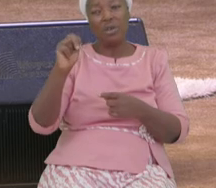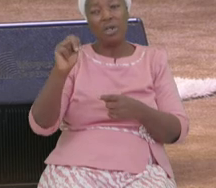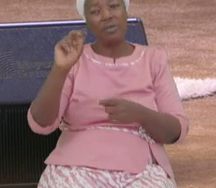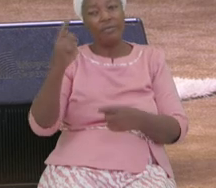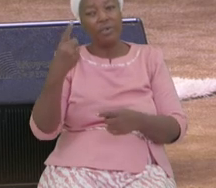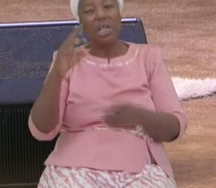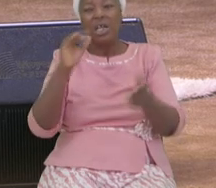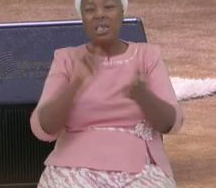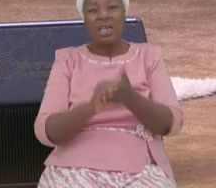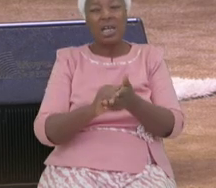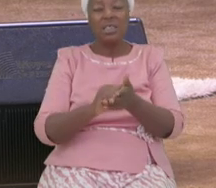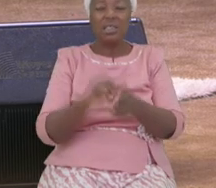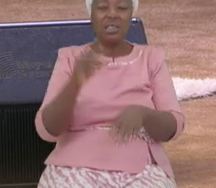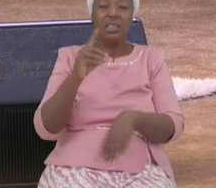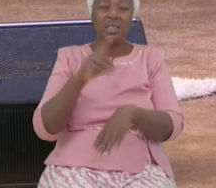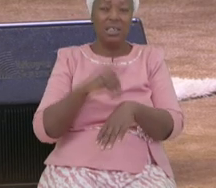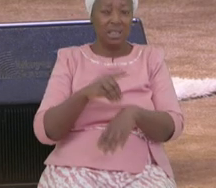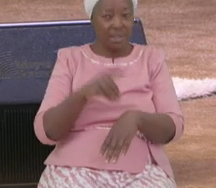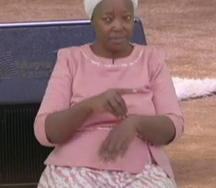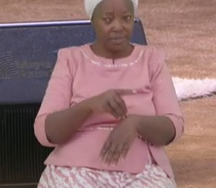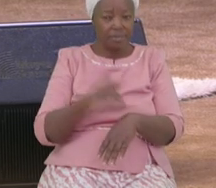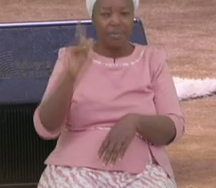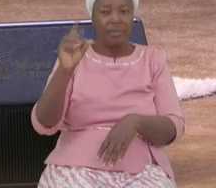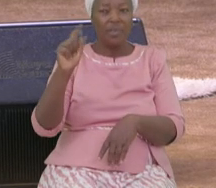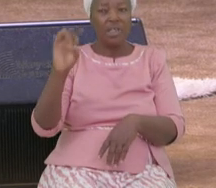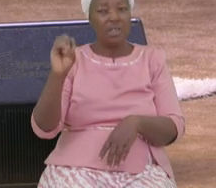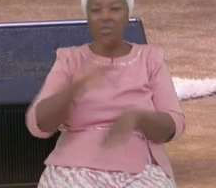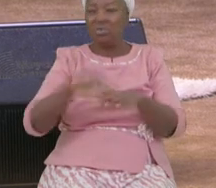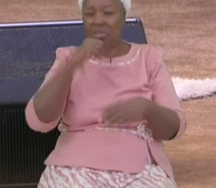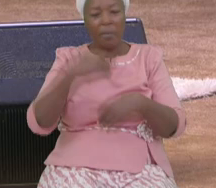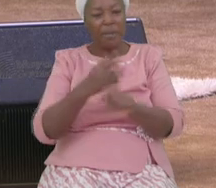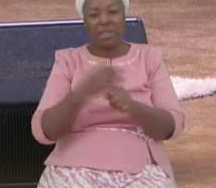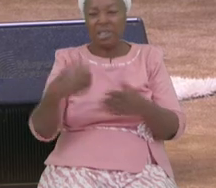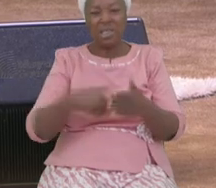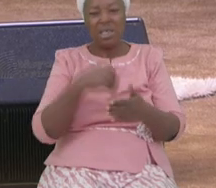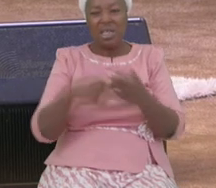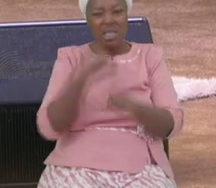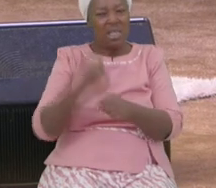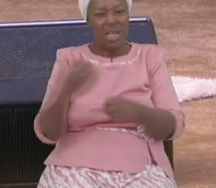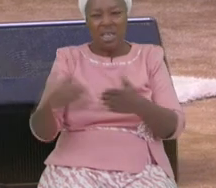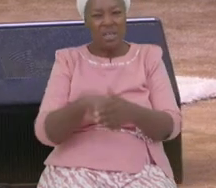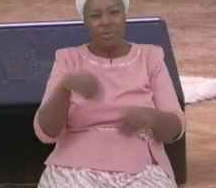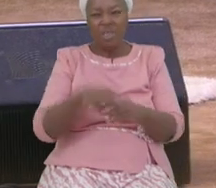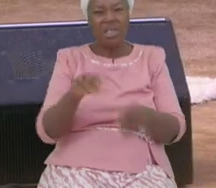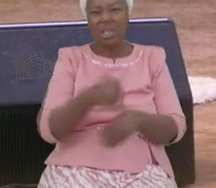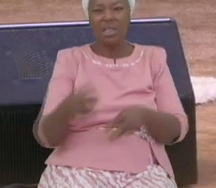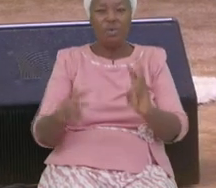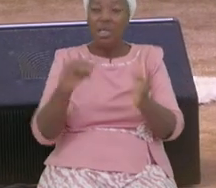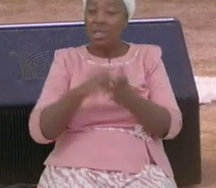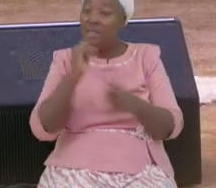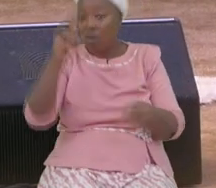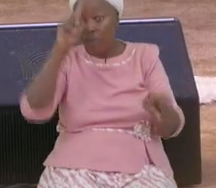not make the year new in any way. It is the covenant of the Lord. It is